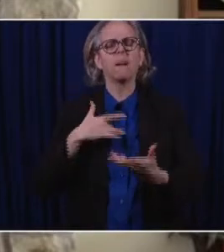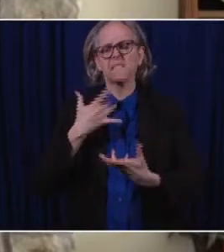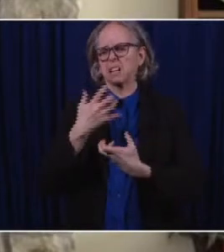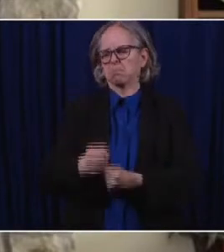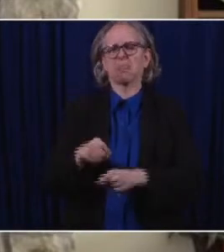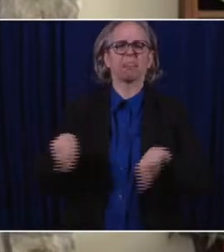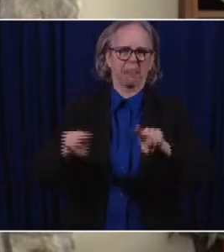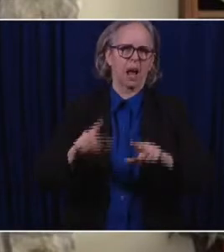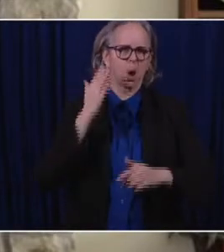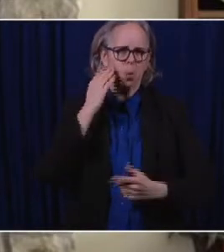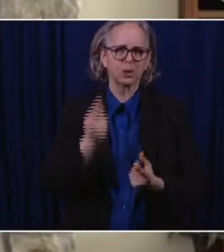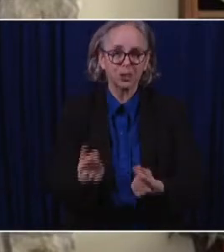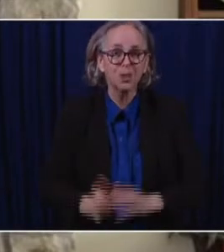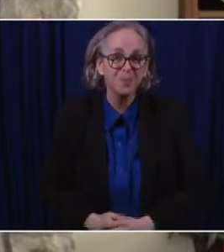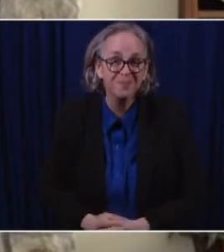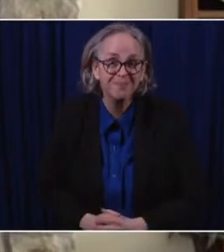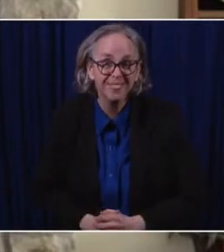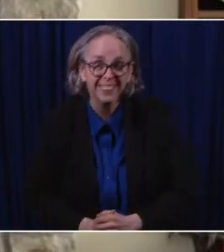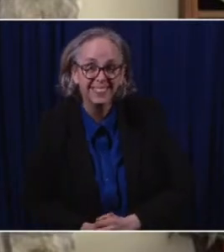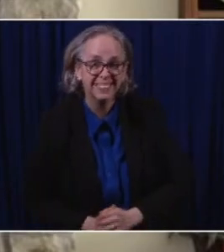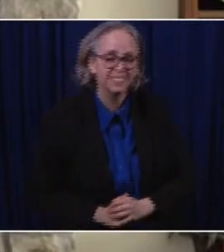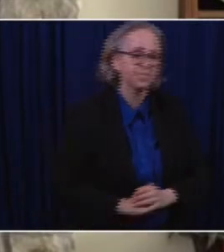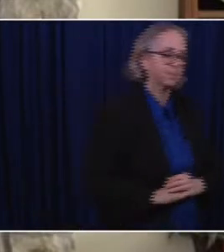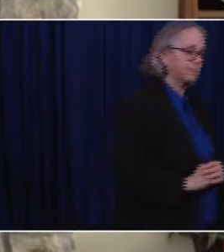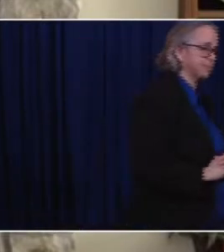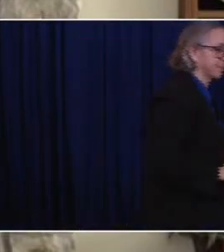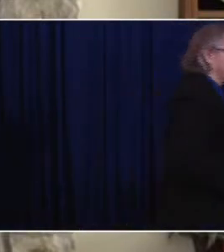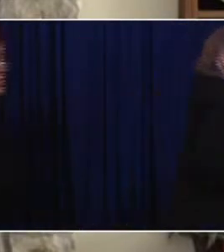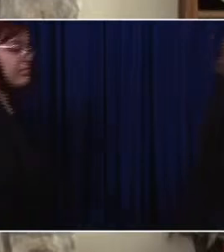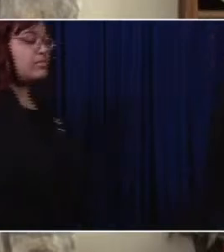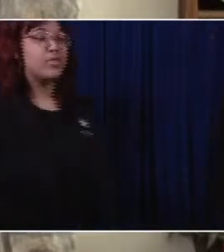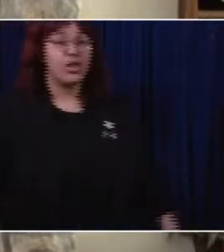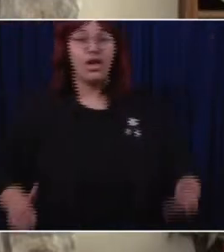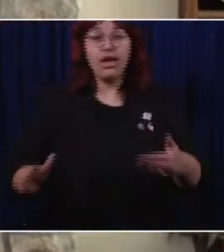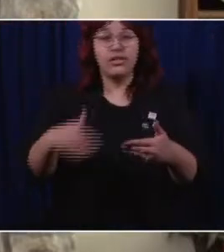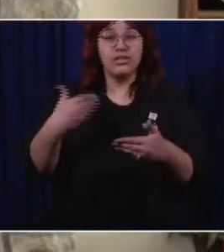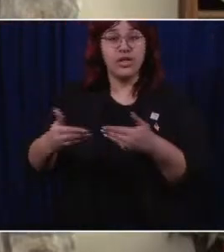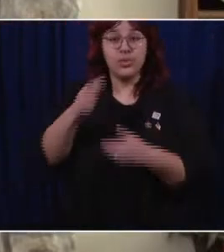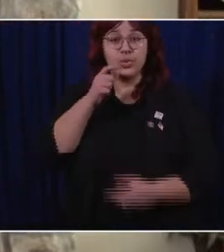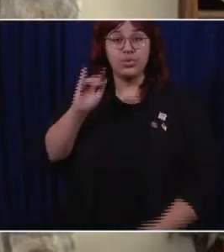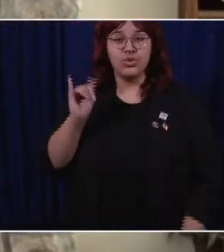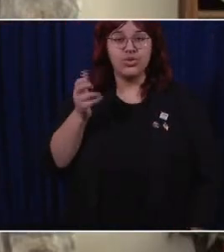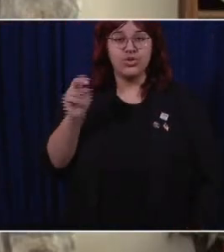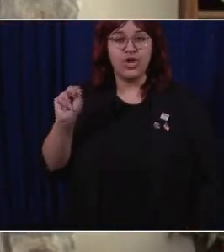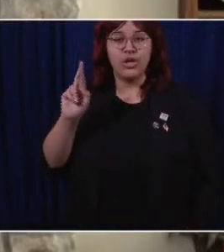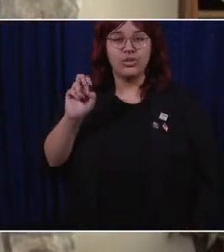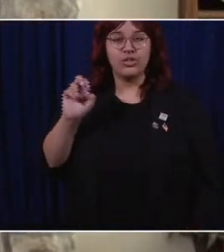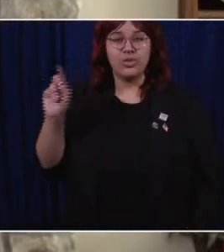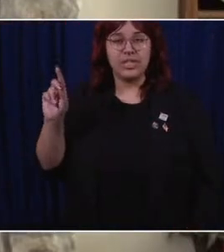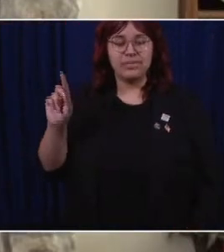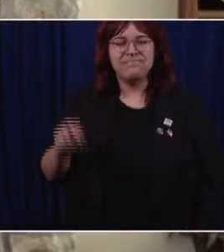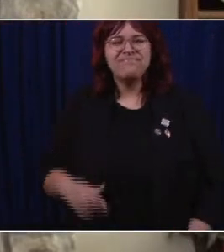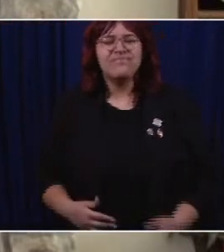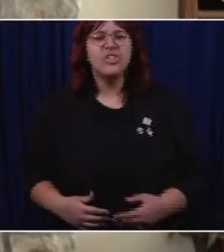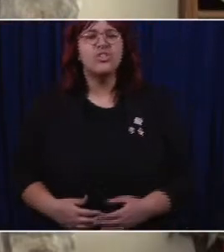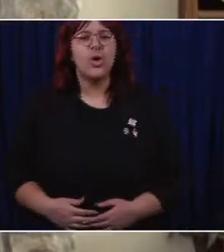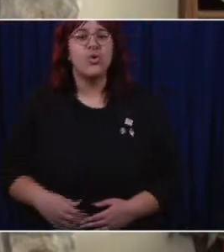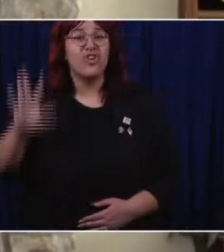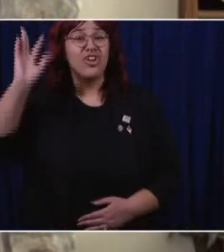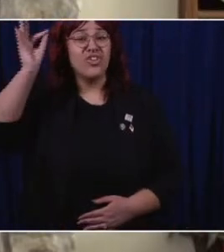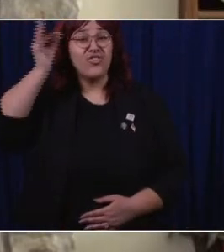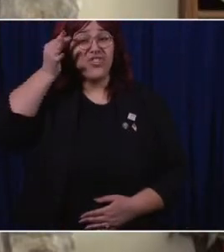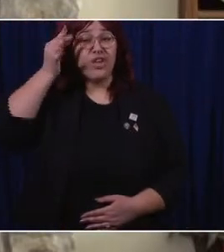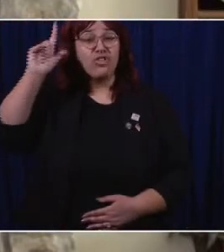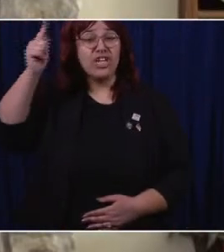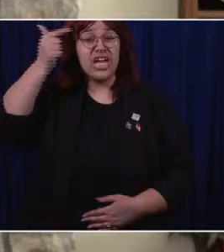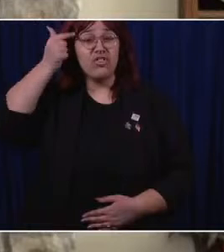from John Reed at Gongwer News Service. Good afternoon, Governor. Hey, John. The $2 billion from the federal government, is that going directly